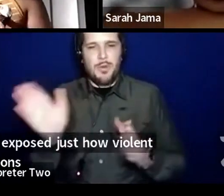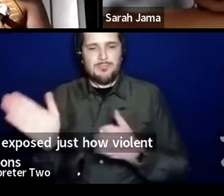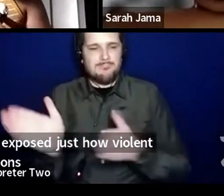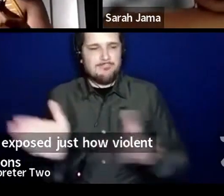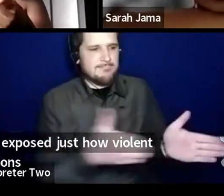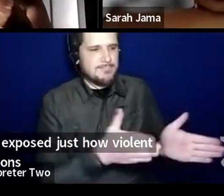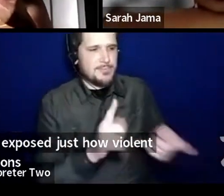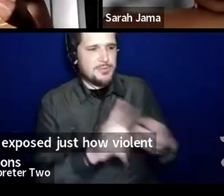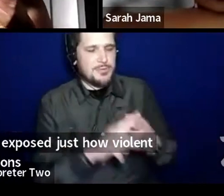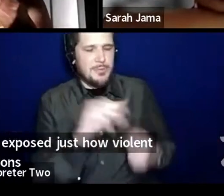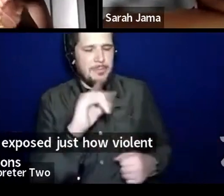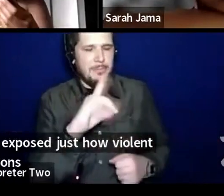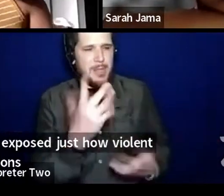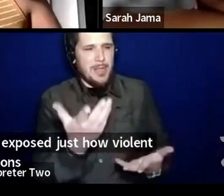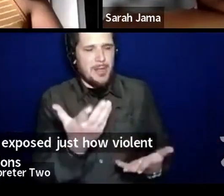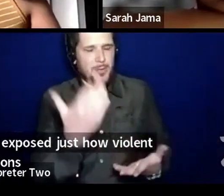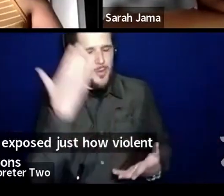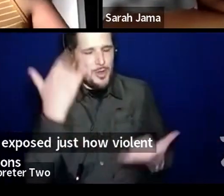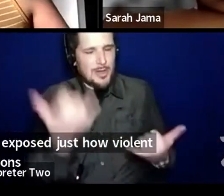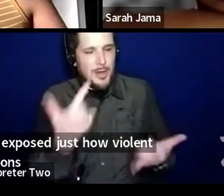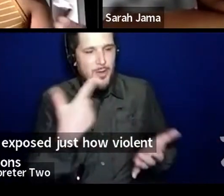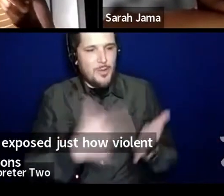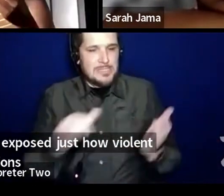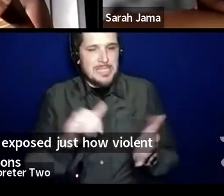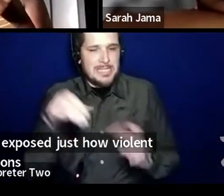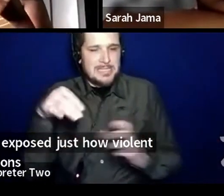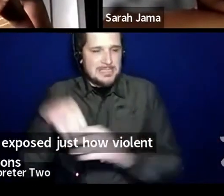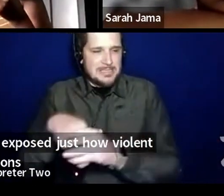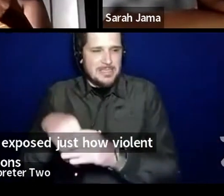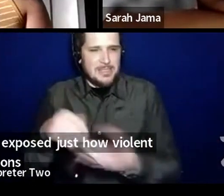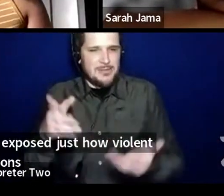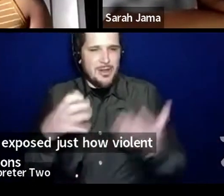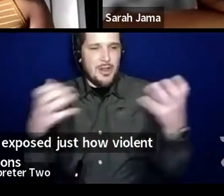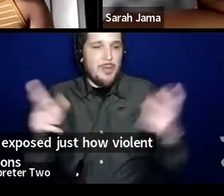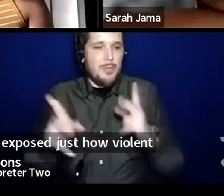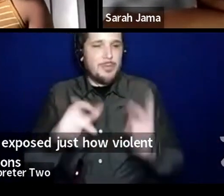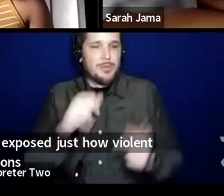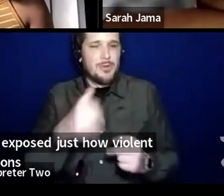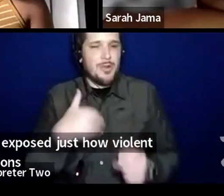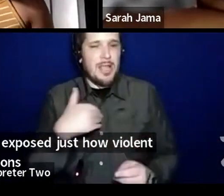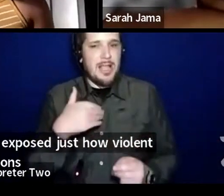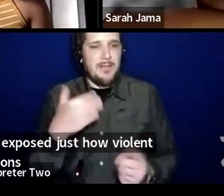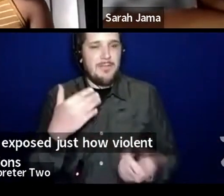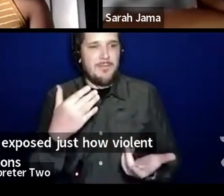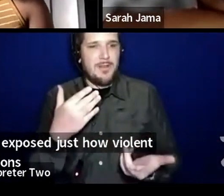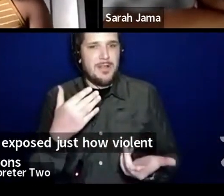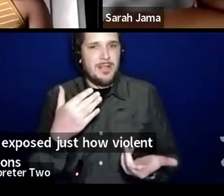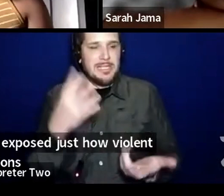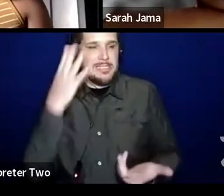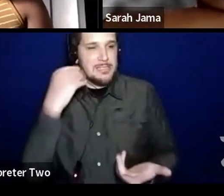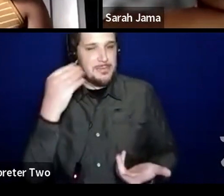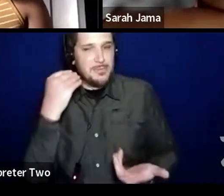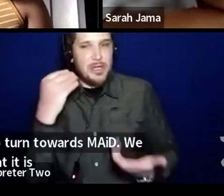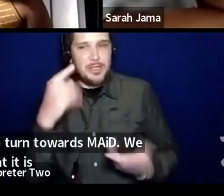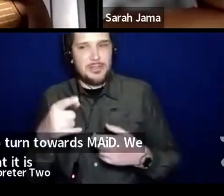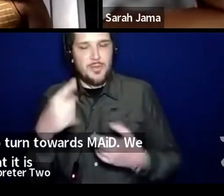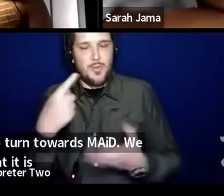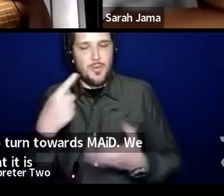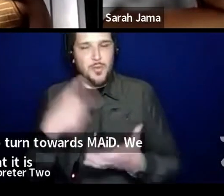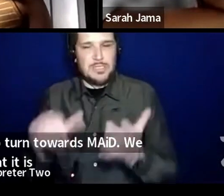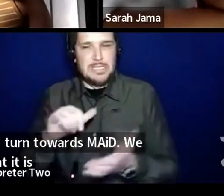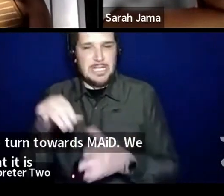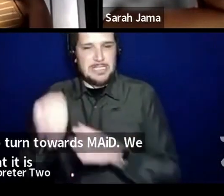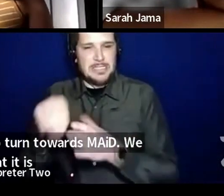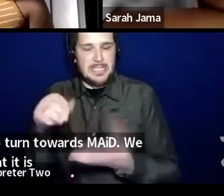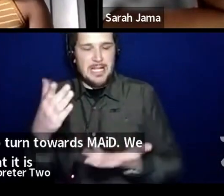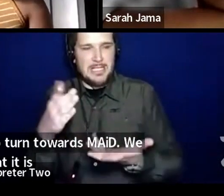we know now, like, what it's like inside. And for lots of people, they don't have exposure to that before. And so, I mean, I just